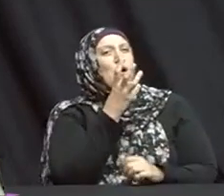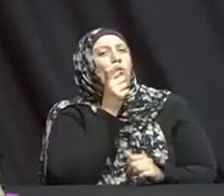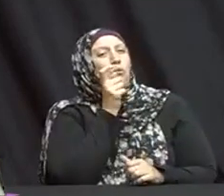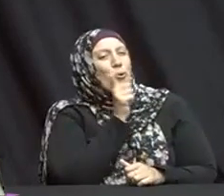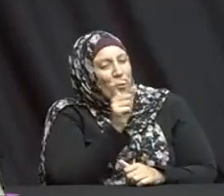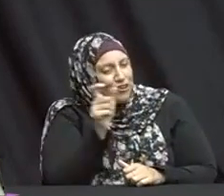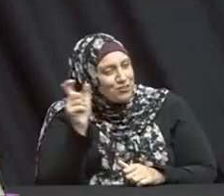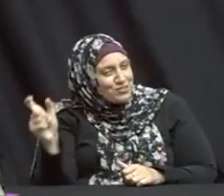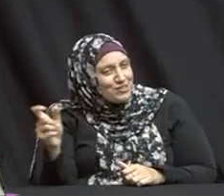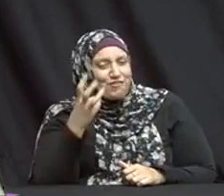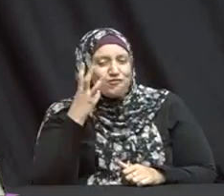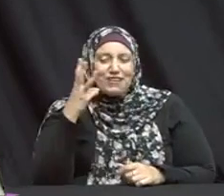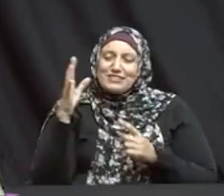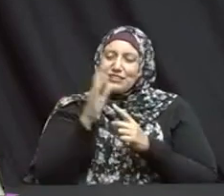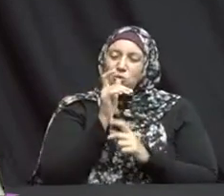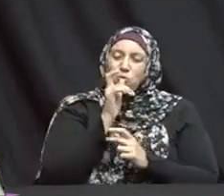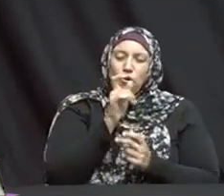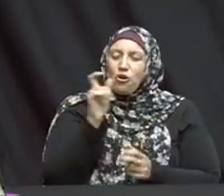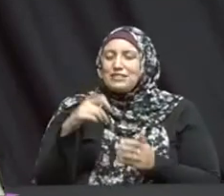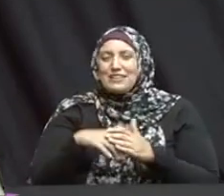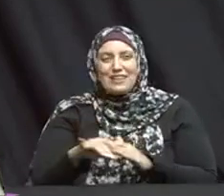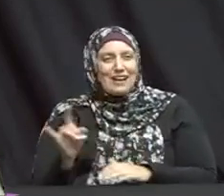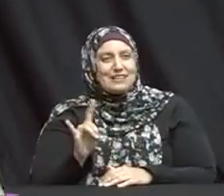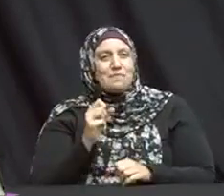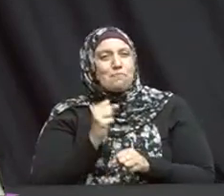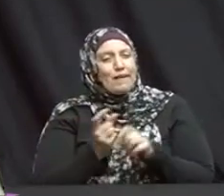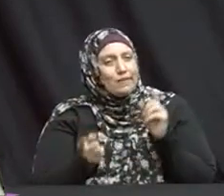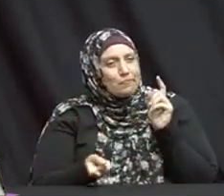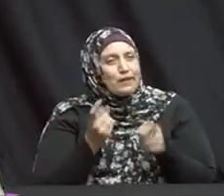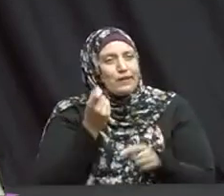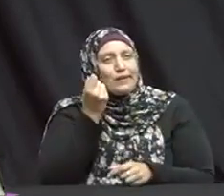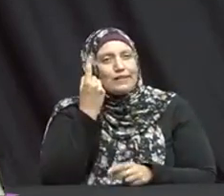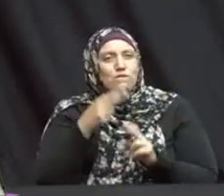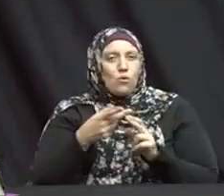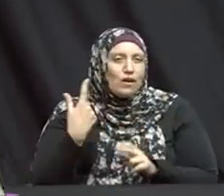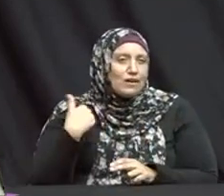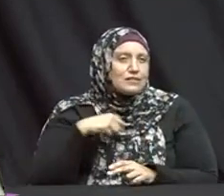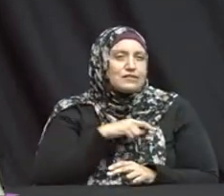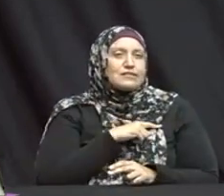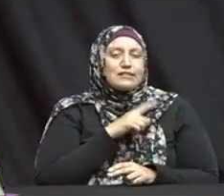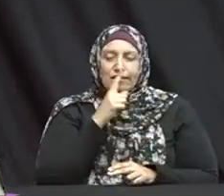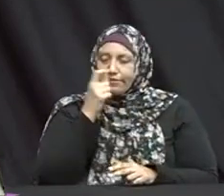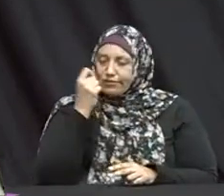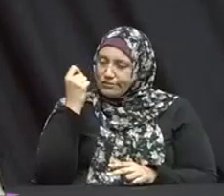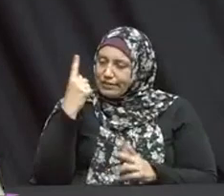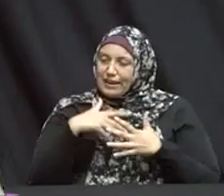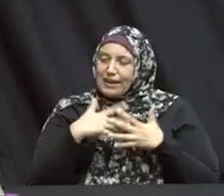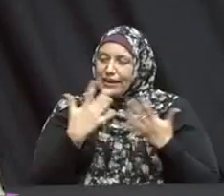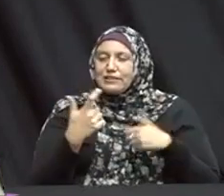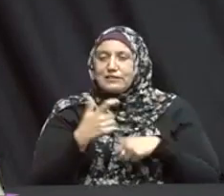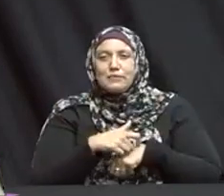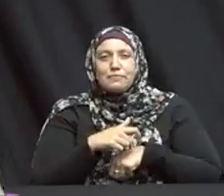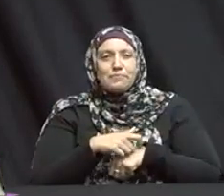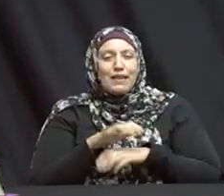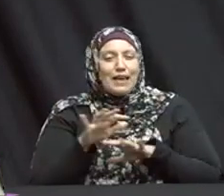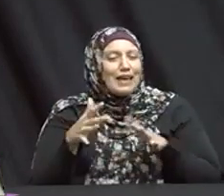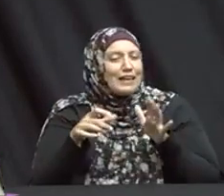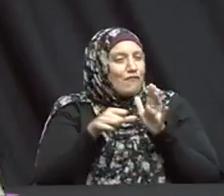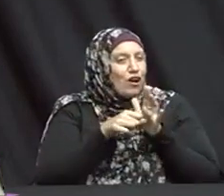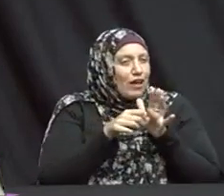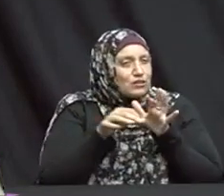three essential words of the hadith, so that it makes it easier for us to remember. And anytime you want to make any plan, any financial